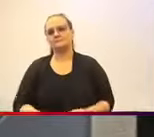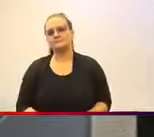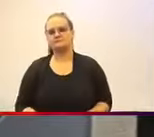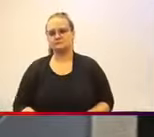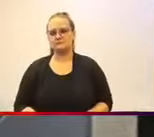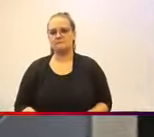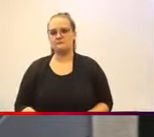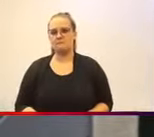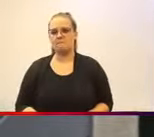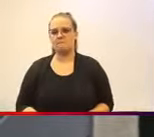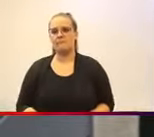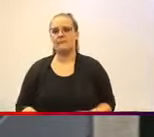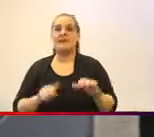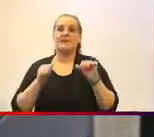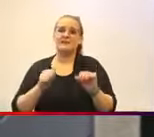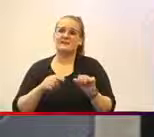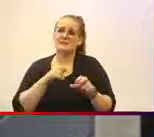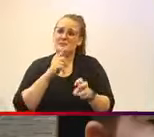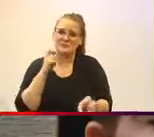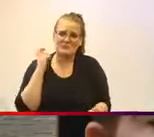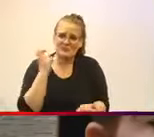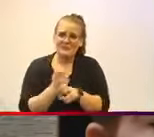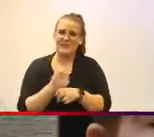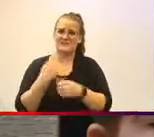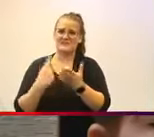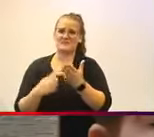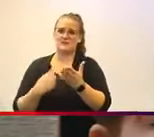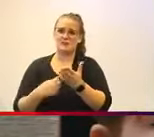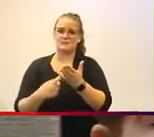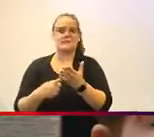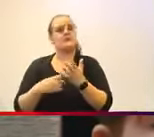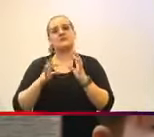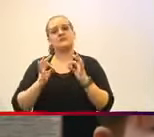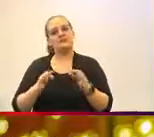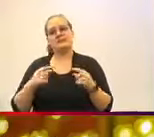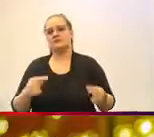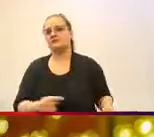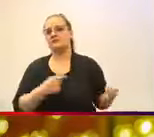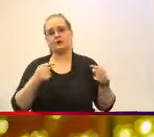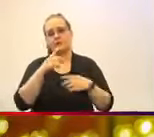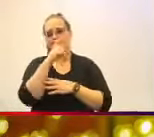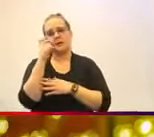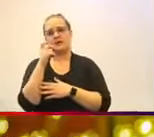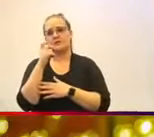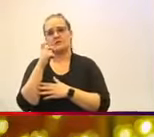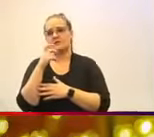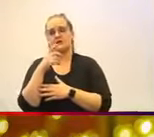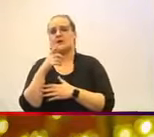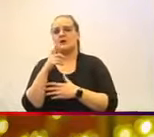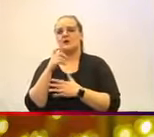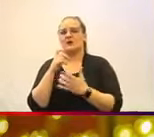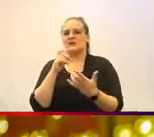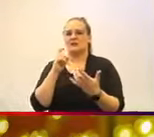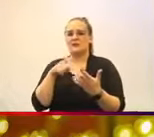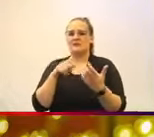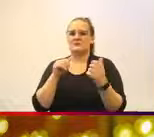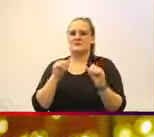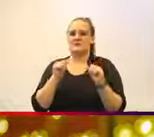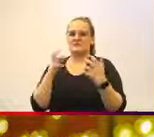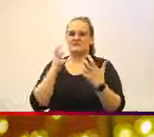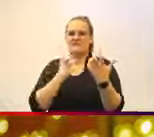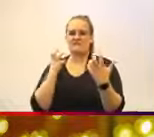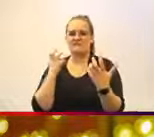It can be really hard sometimes. It's definitely a struggle because you have to conform just a little bit to